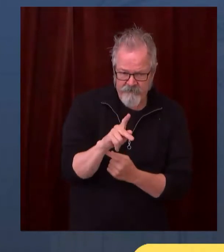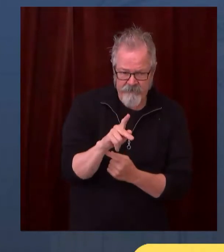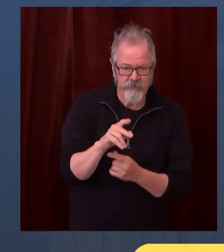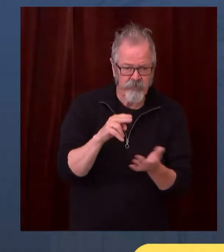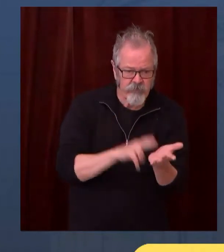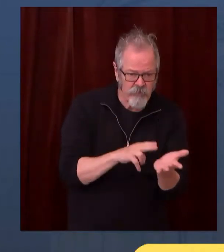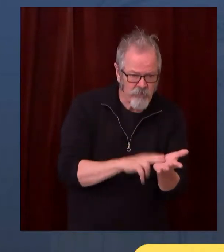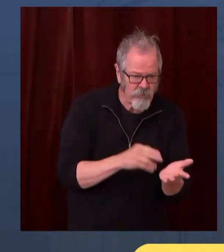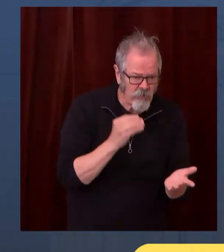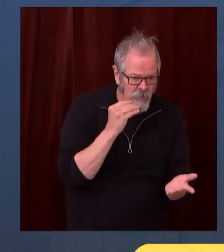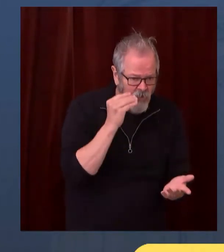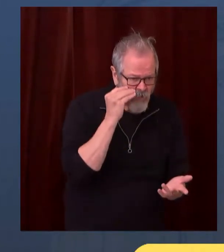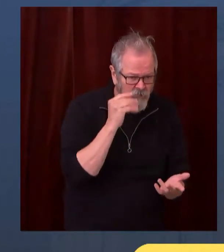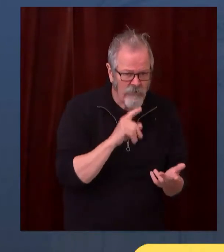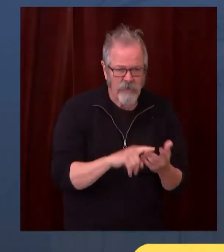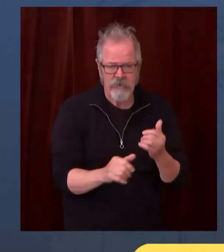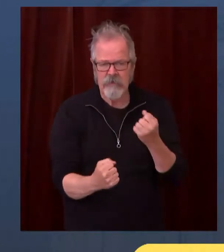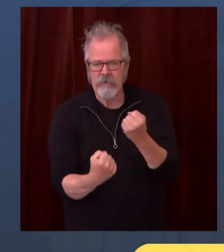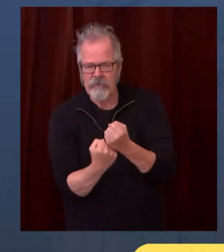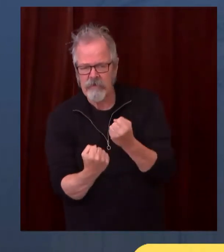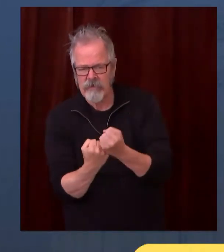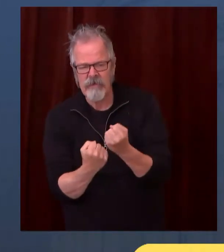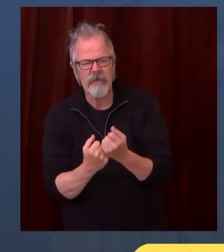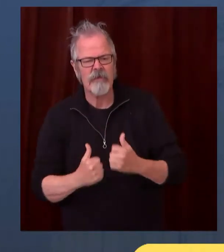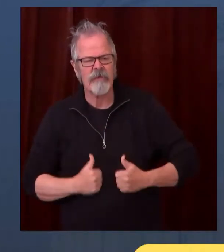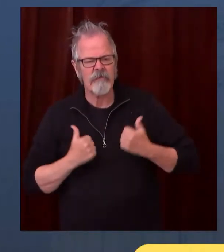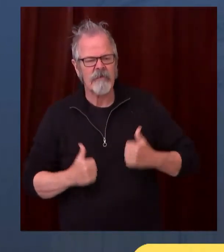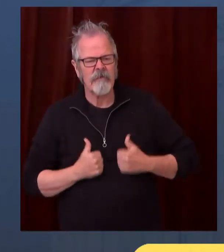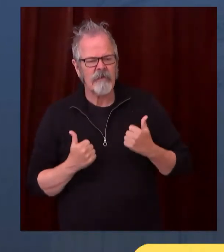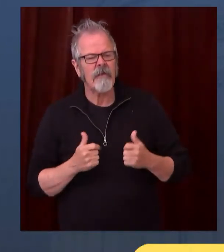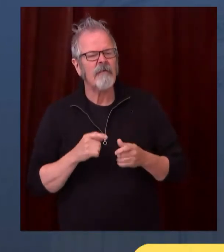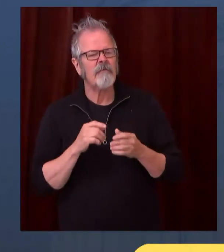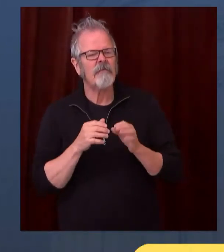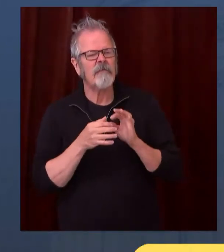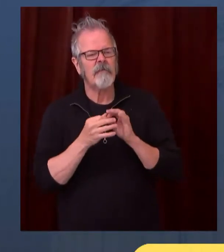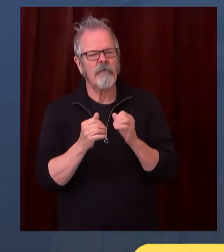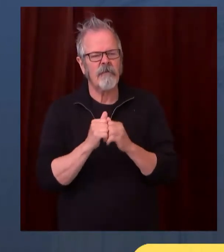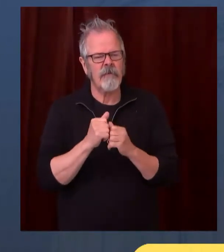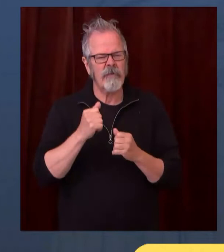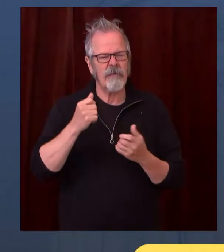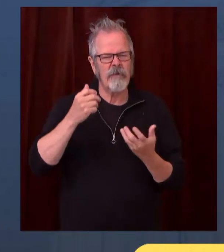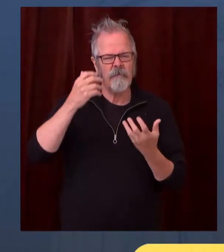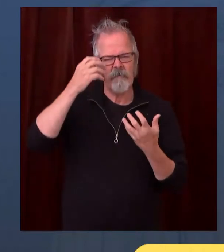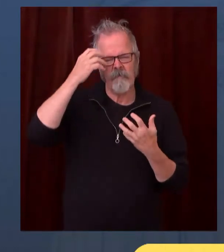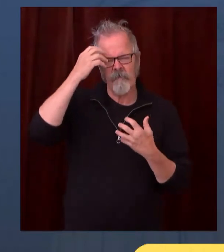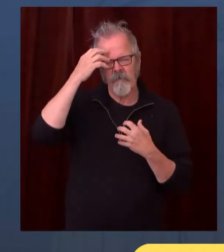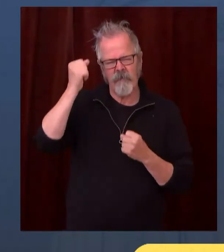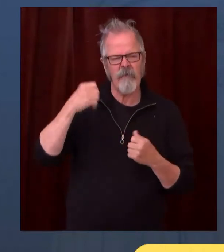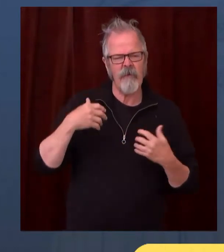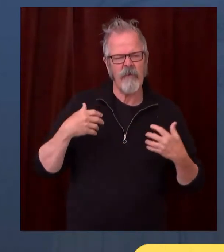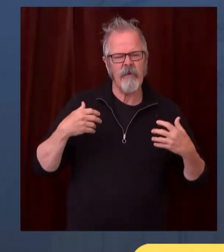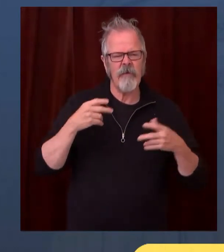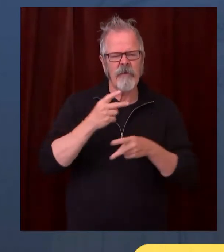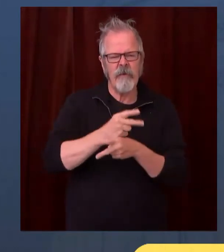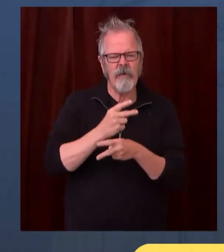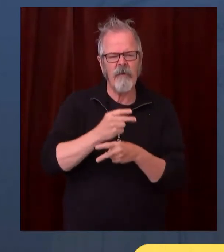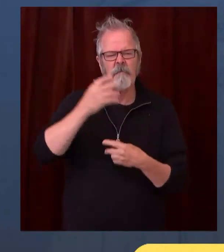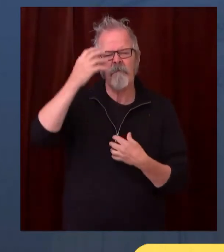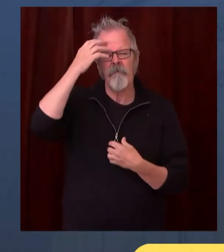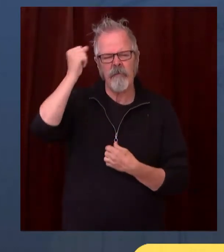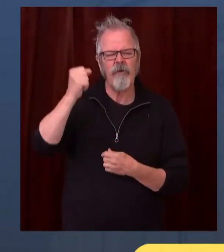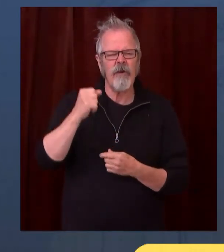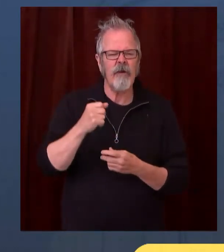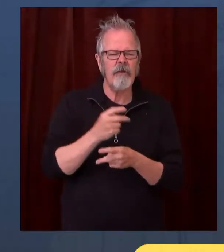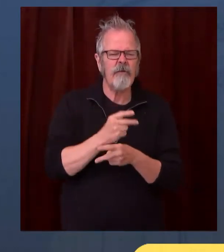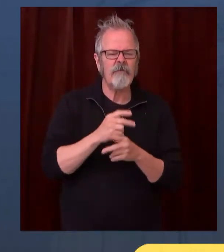Joe. I add too, in the first several months, the reason this testing could not take